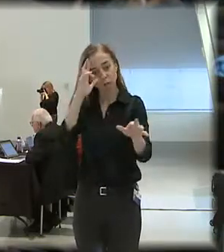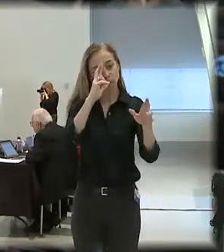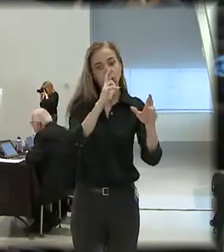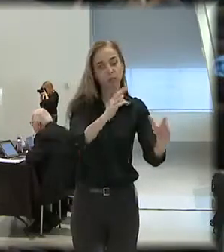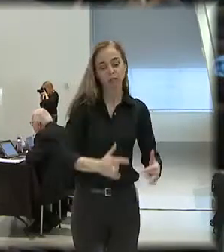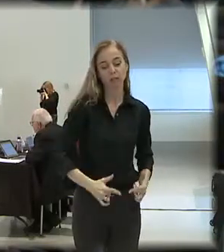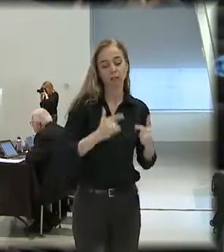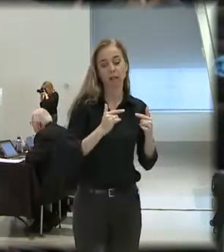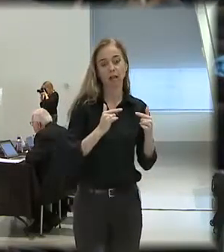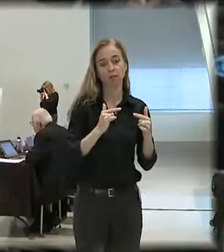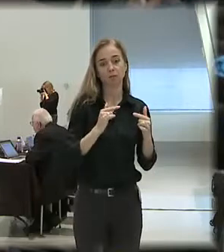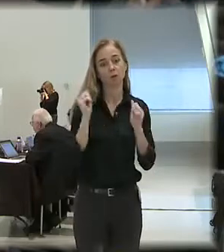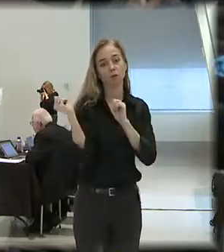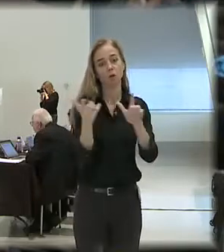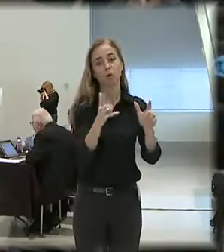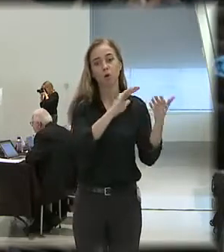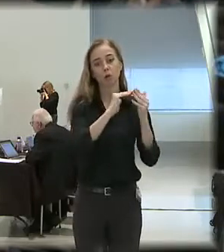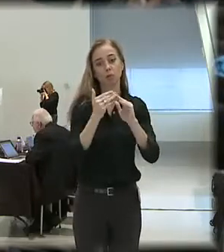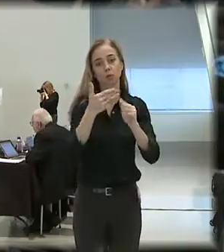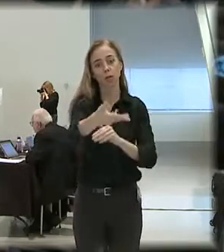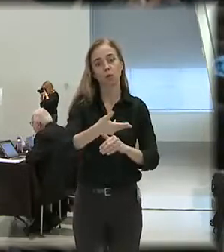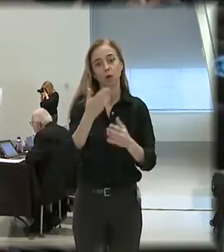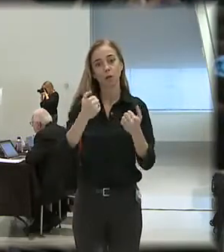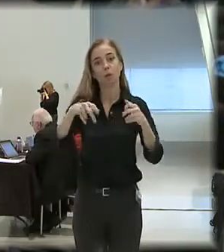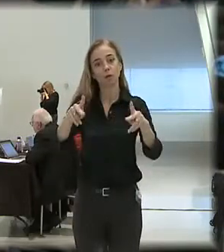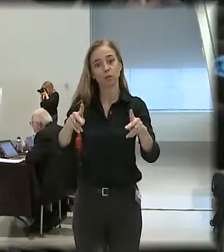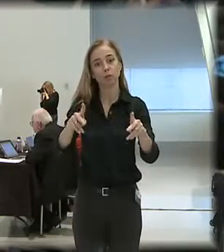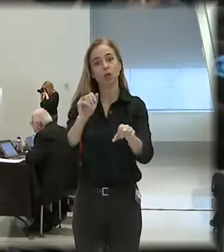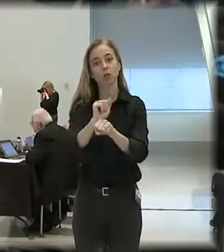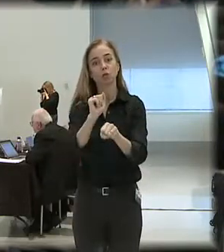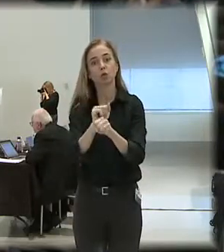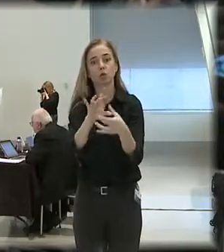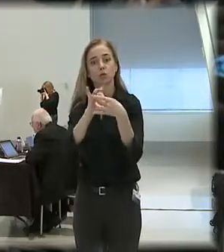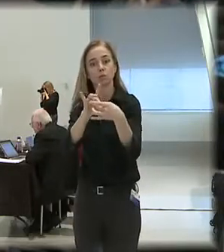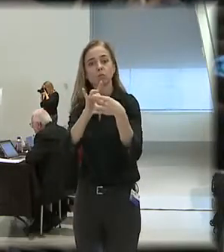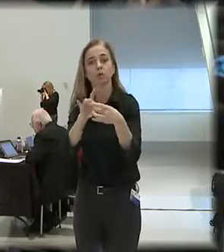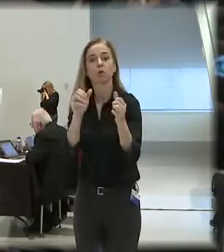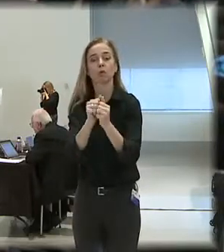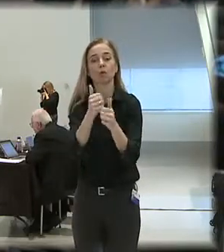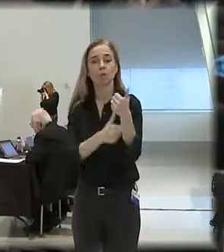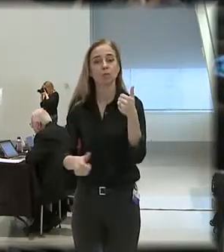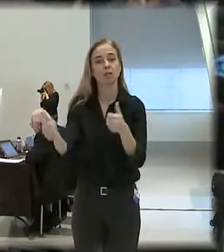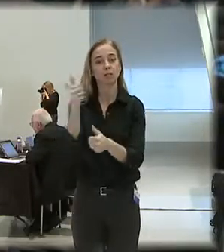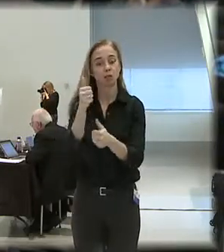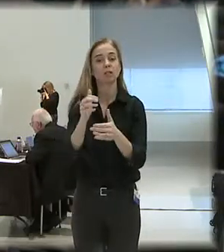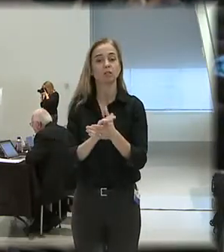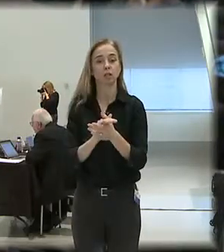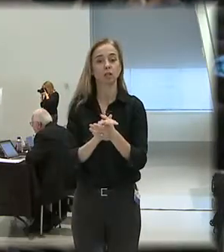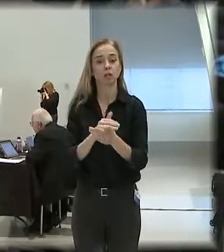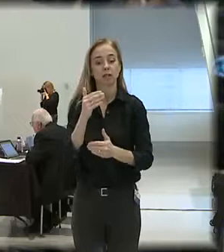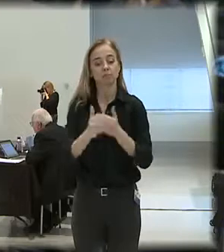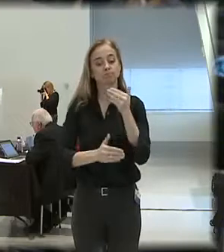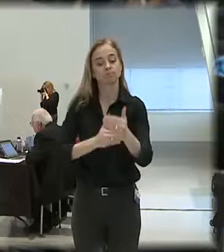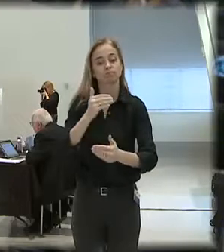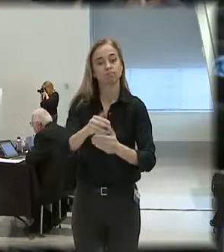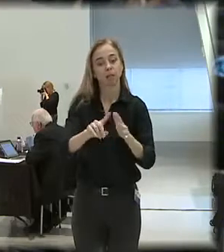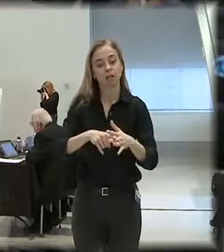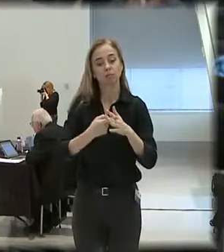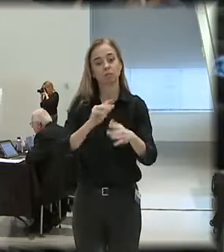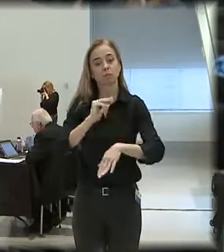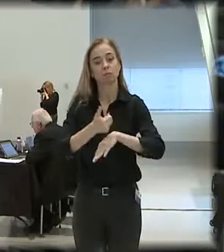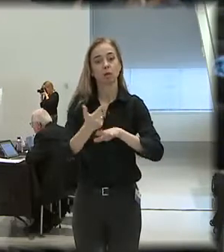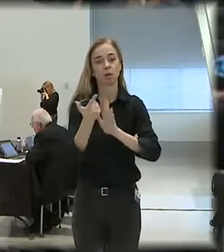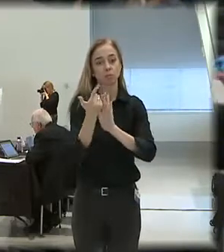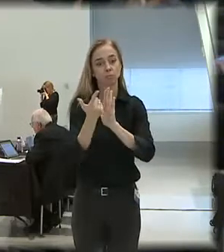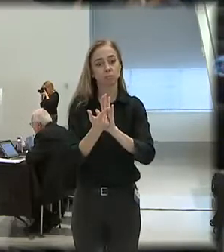of all communities. I welcome the opportunity to work more closely with the administration in moving these policies forward.